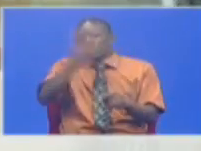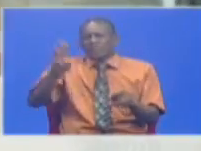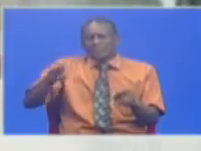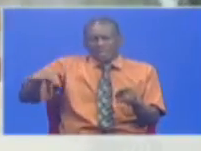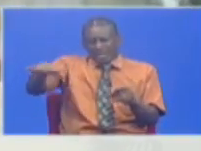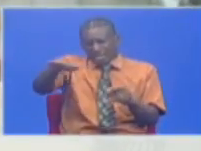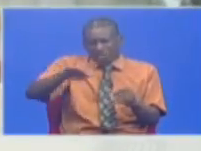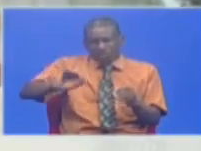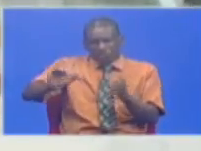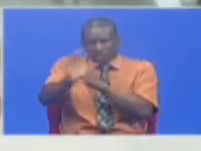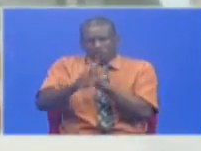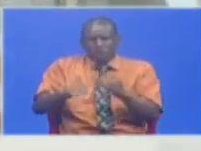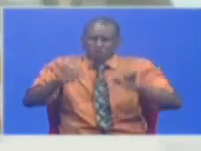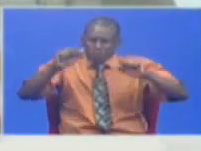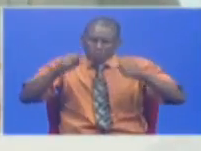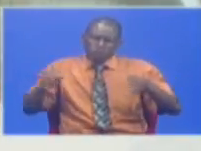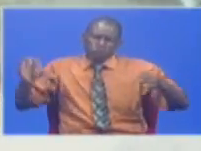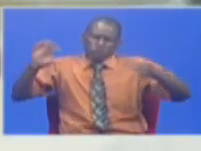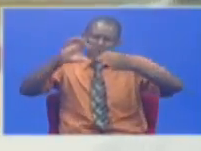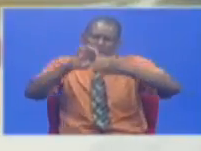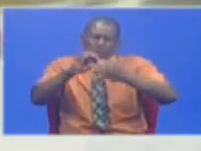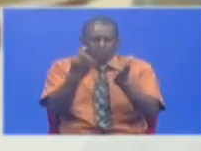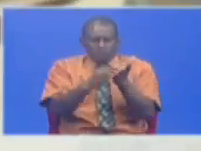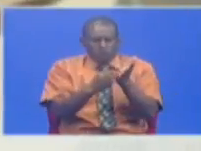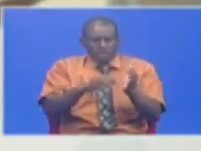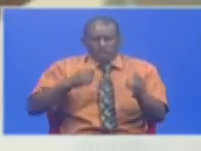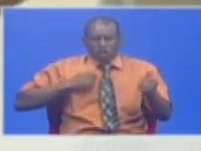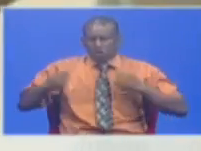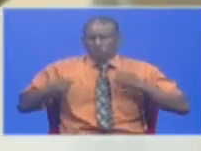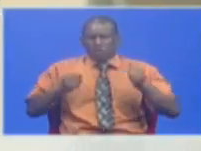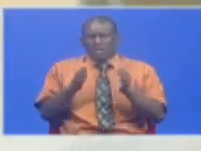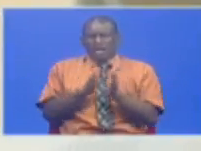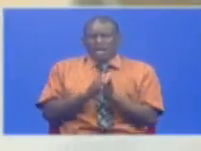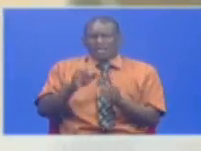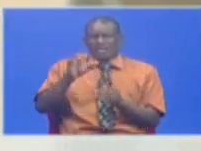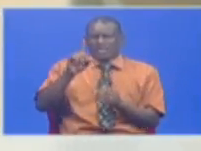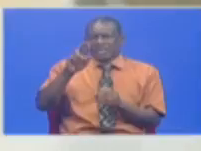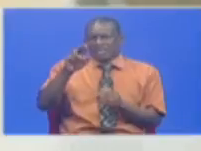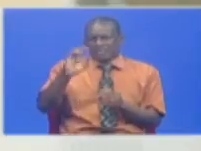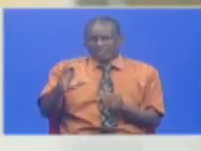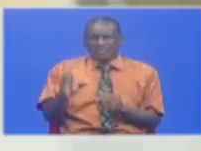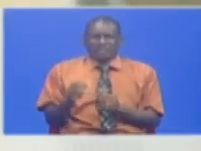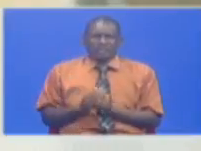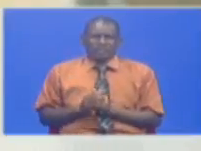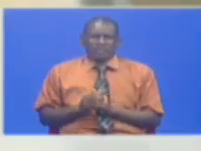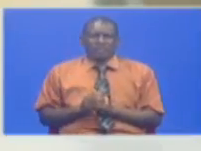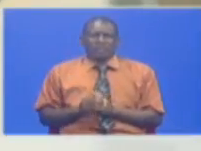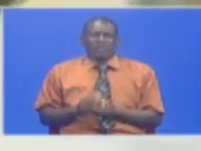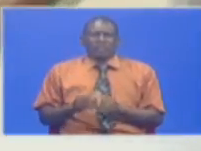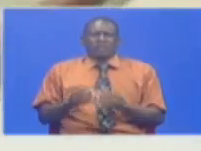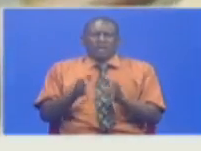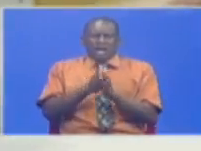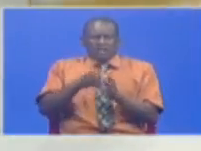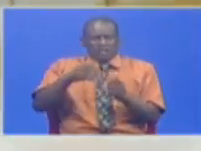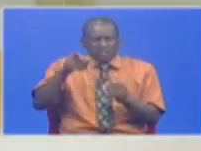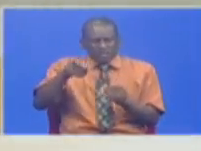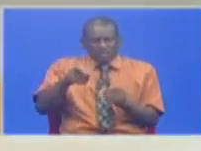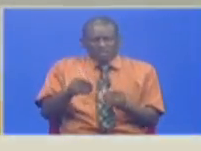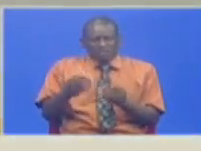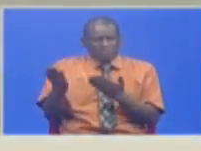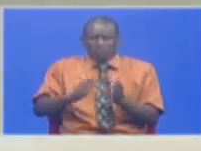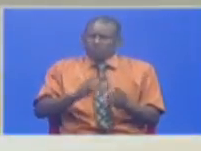with the intention of linking up Uganda, Rwanda and the Democratic Republic of Congo, is cause for alarm for